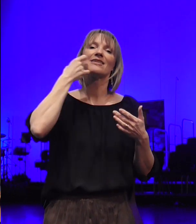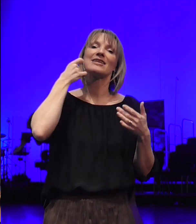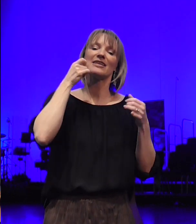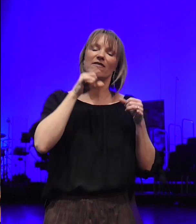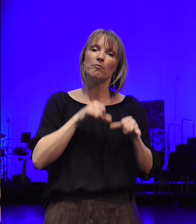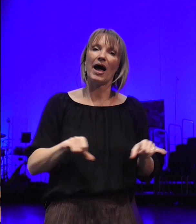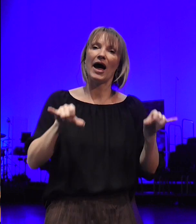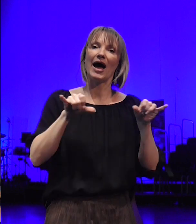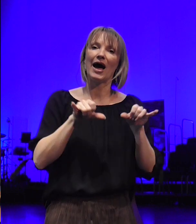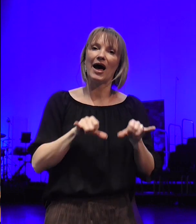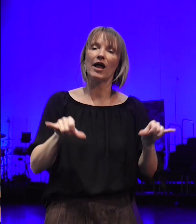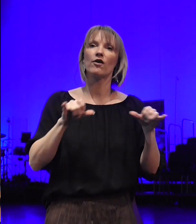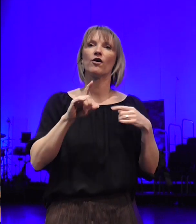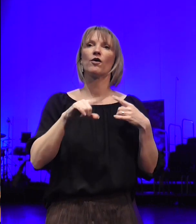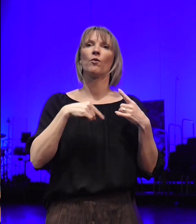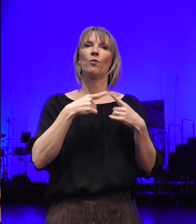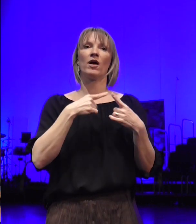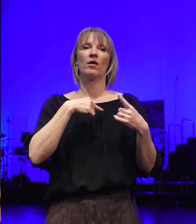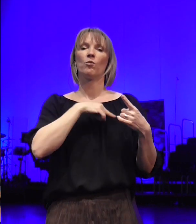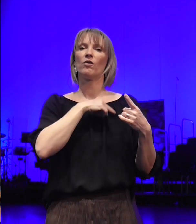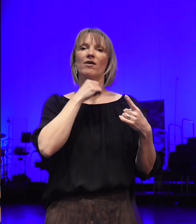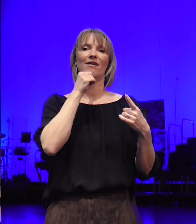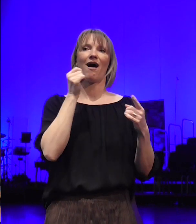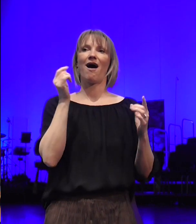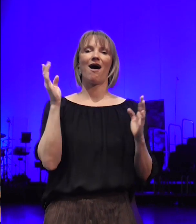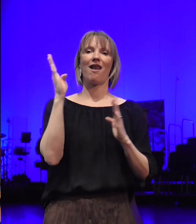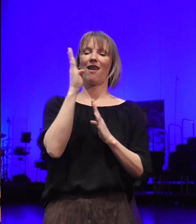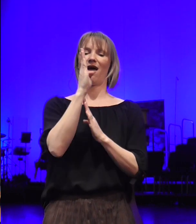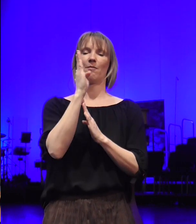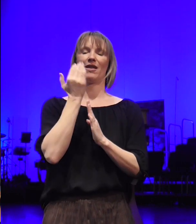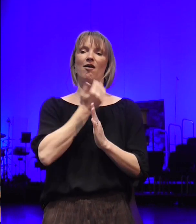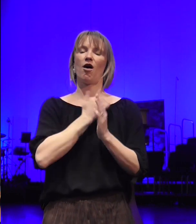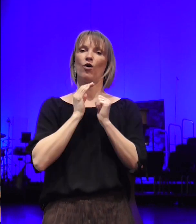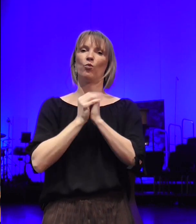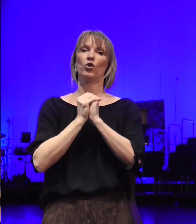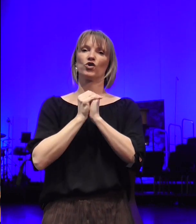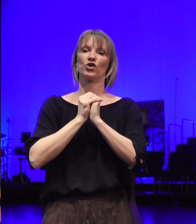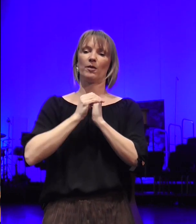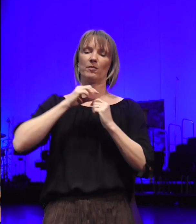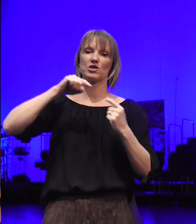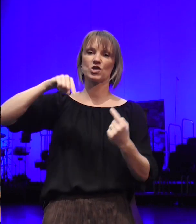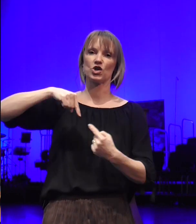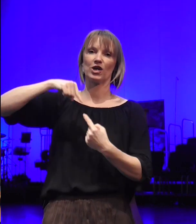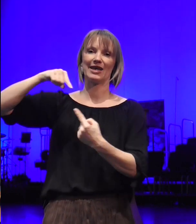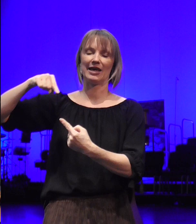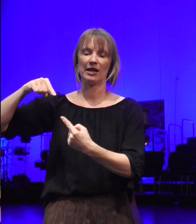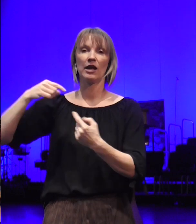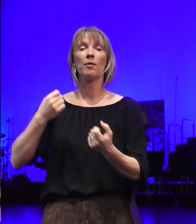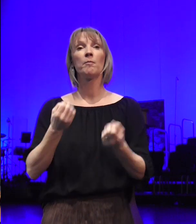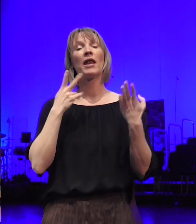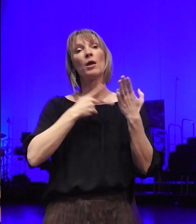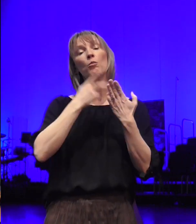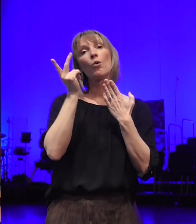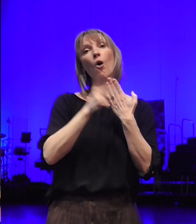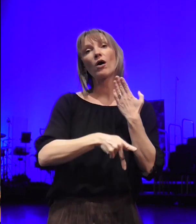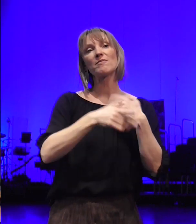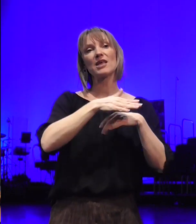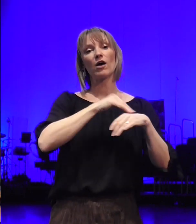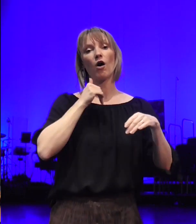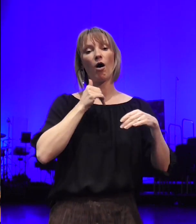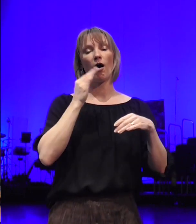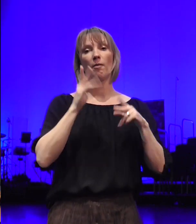pattern when we're out of alignment with our worship circuit. And so many of the programs that call people back